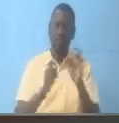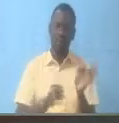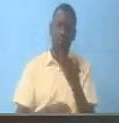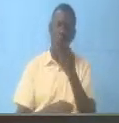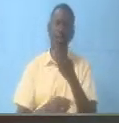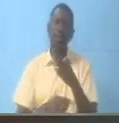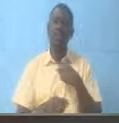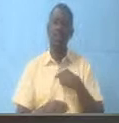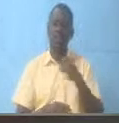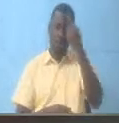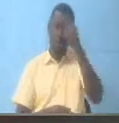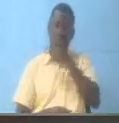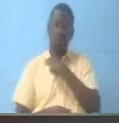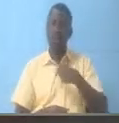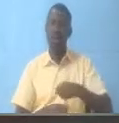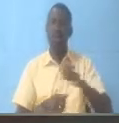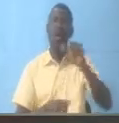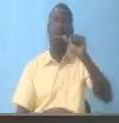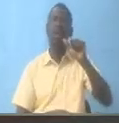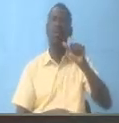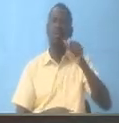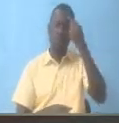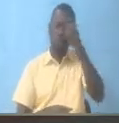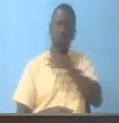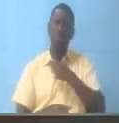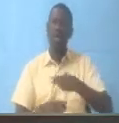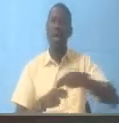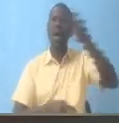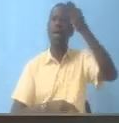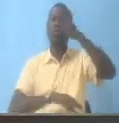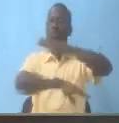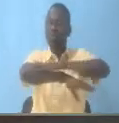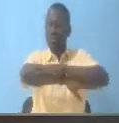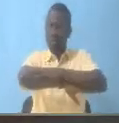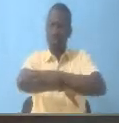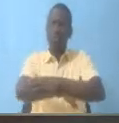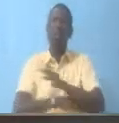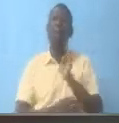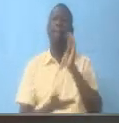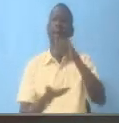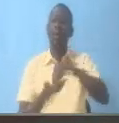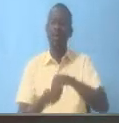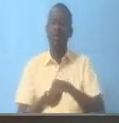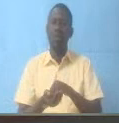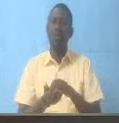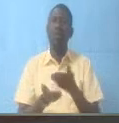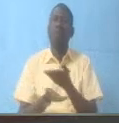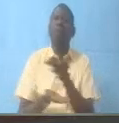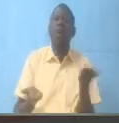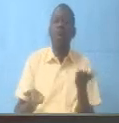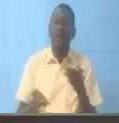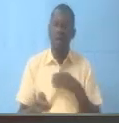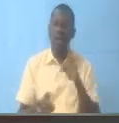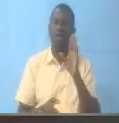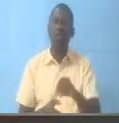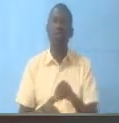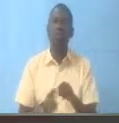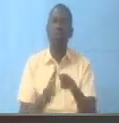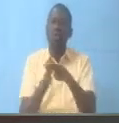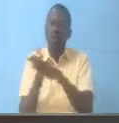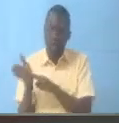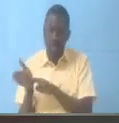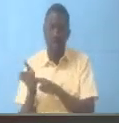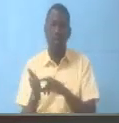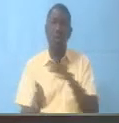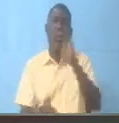ma dem nak St. Augustine High School, where I did the GCE O level. Ma def